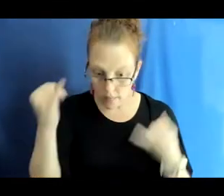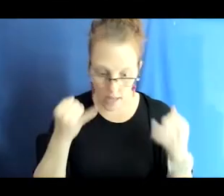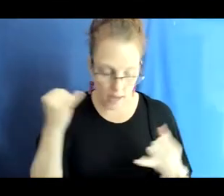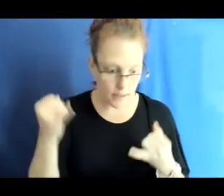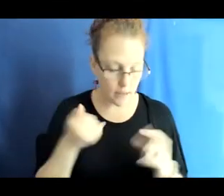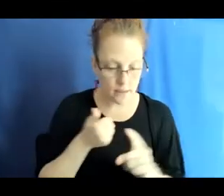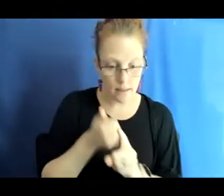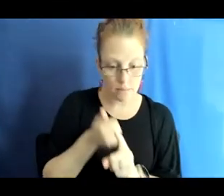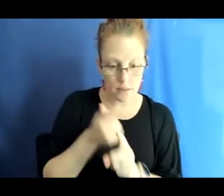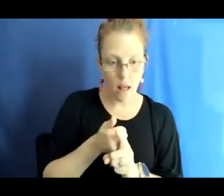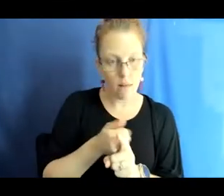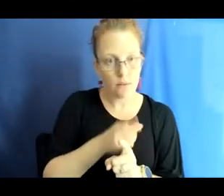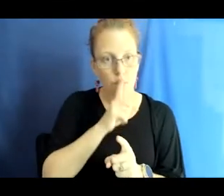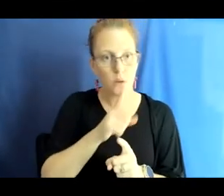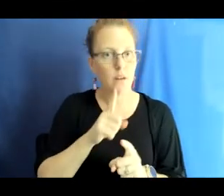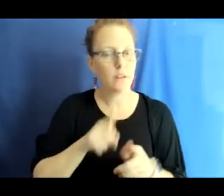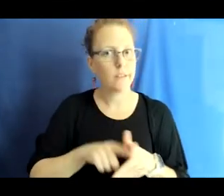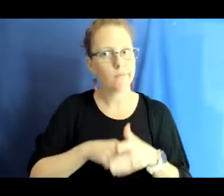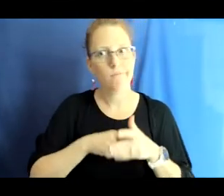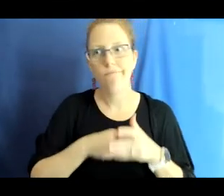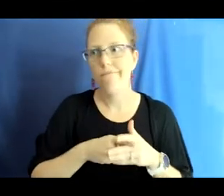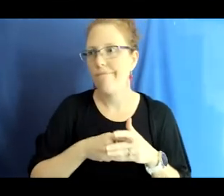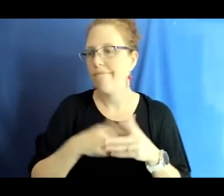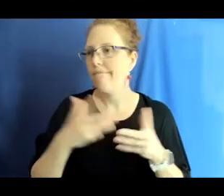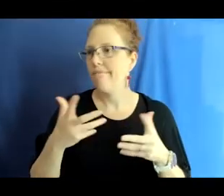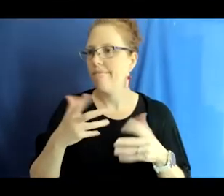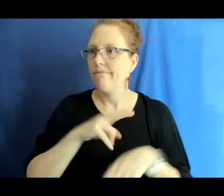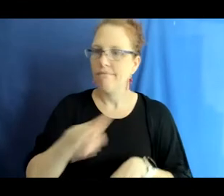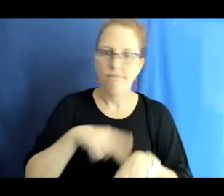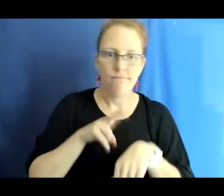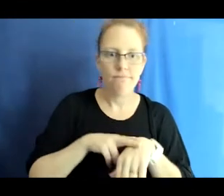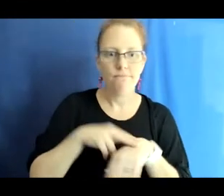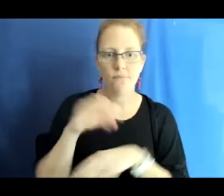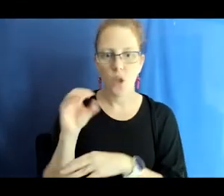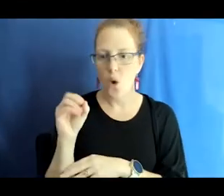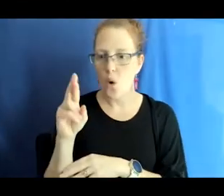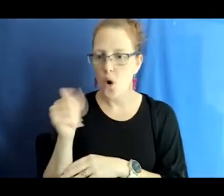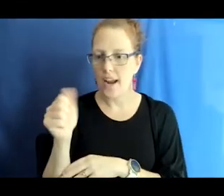organically by just like talking about the process that we were in.